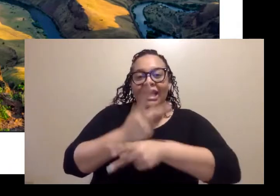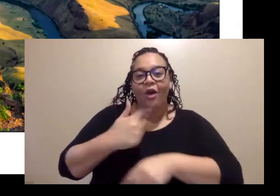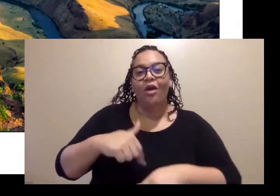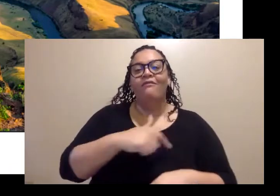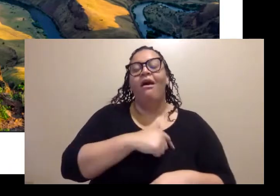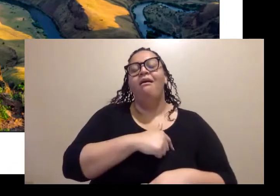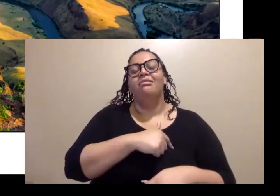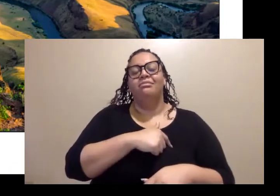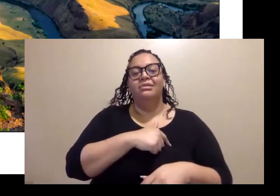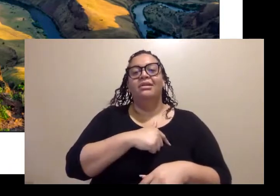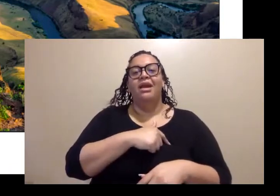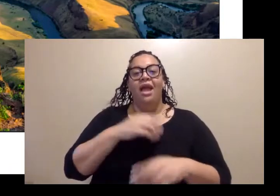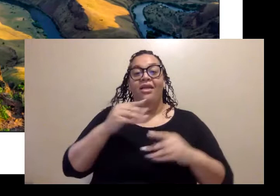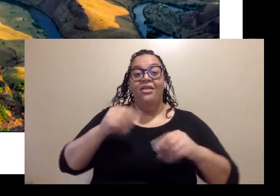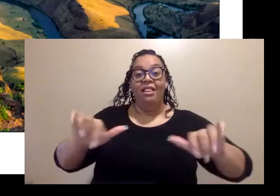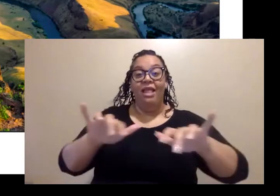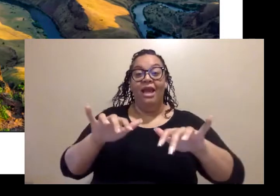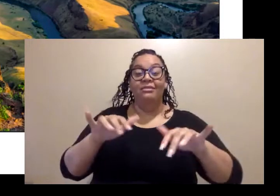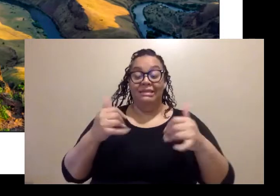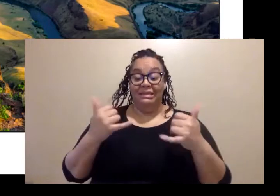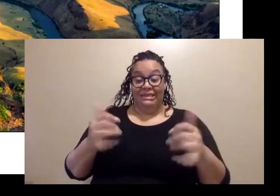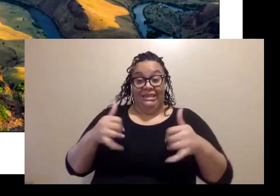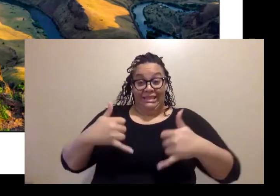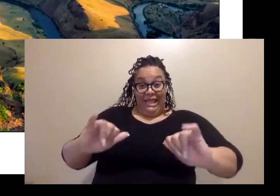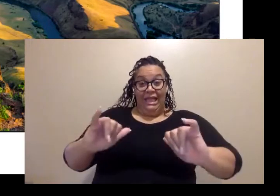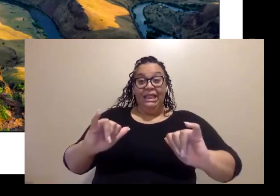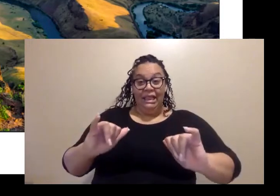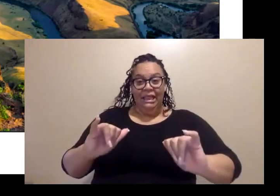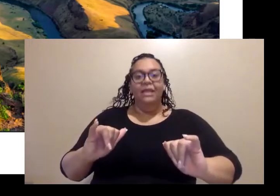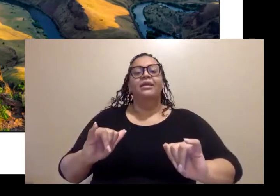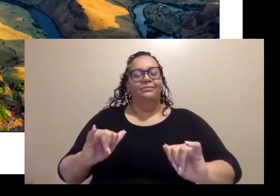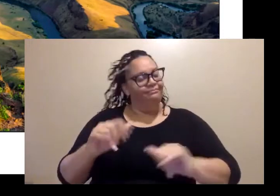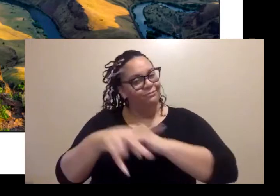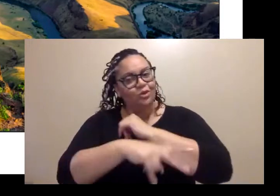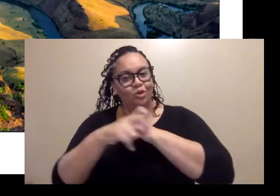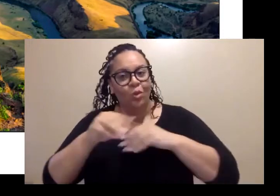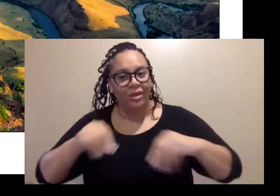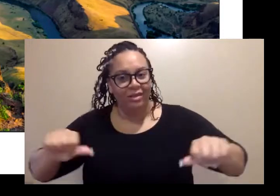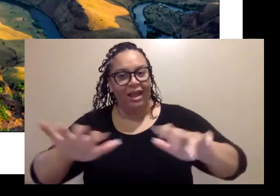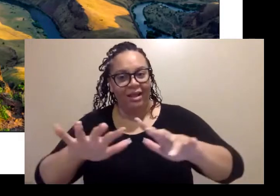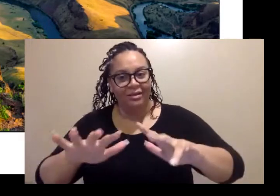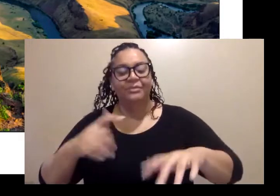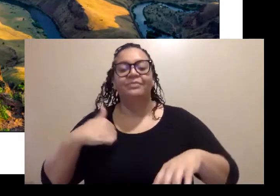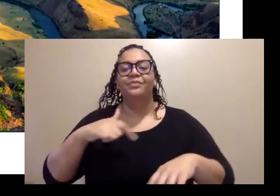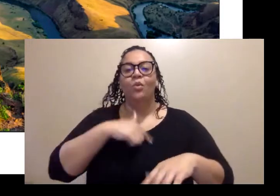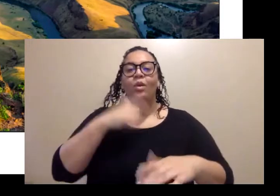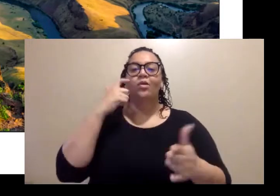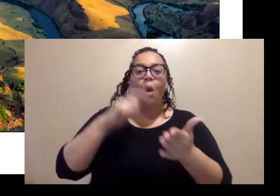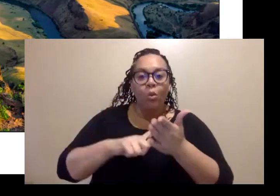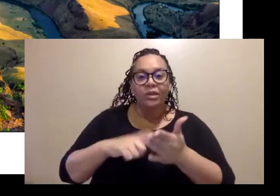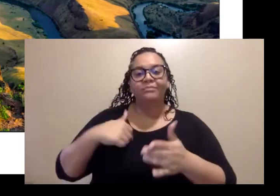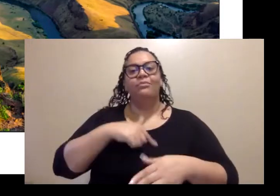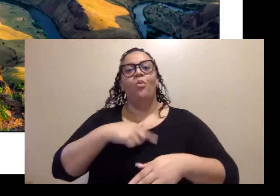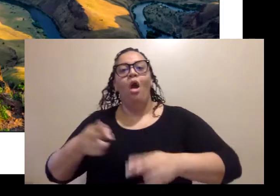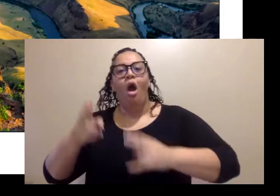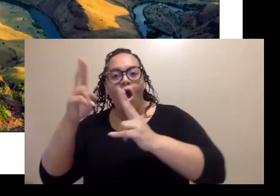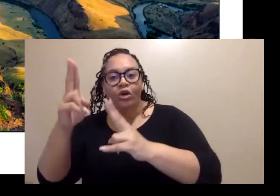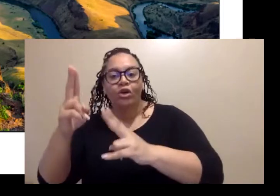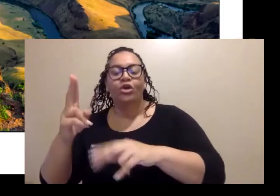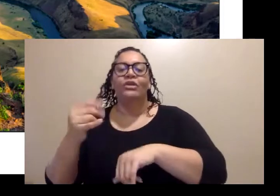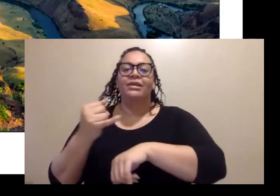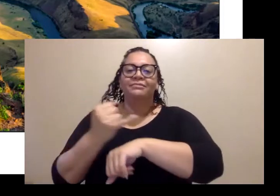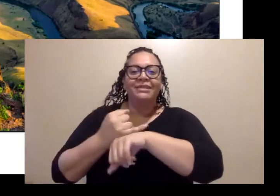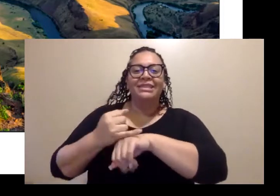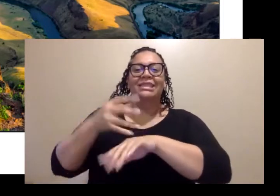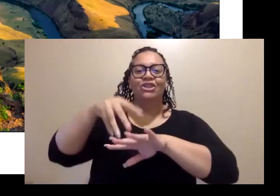this day continues to be stolen lands. We acknowledge and honor the Indigenous people who are with us